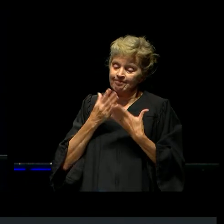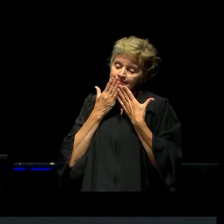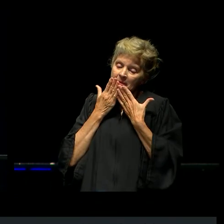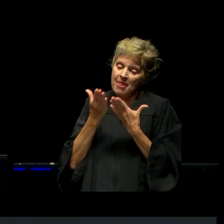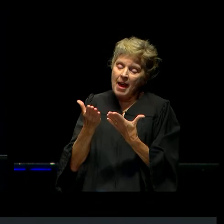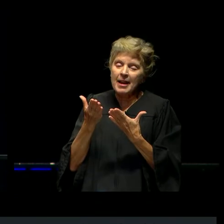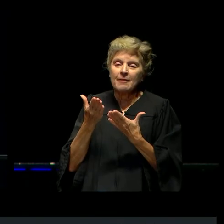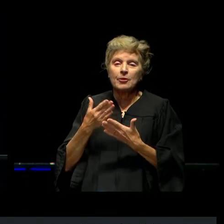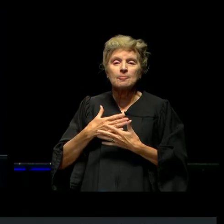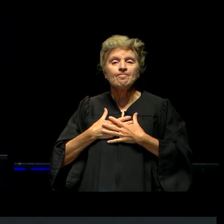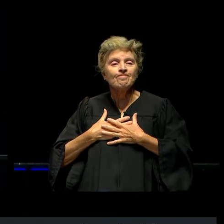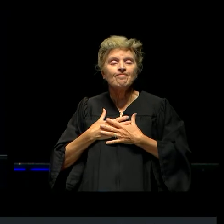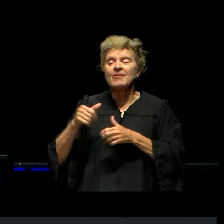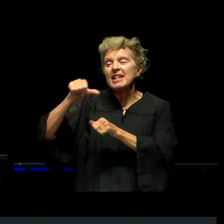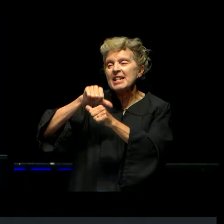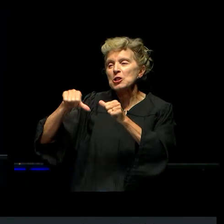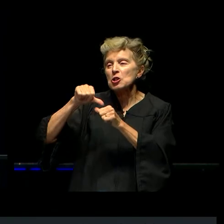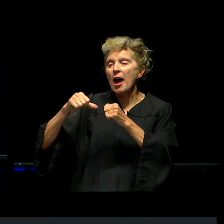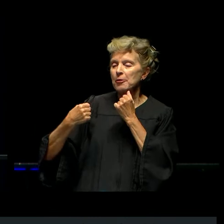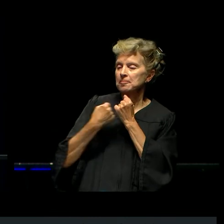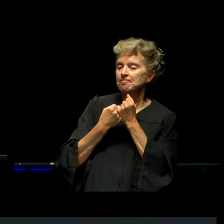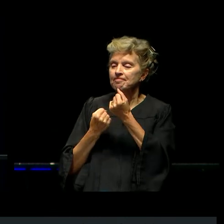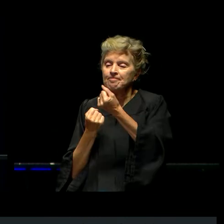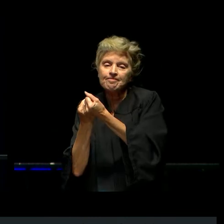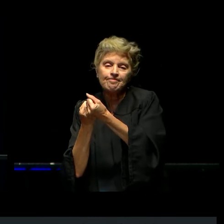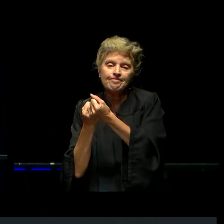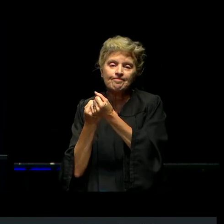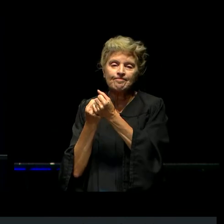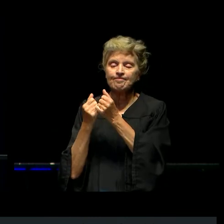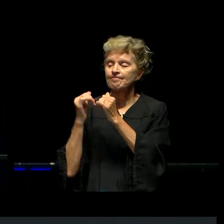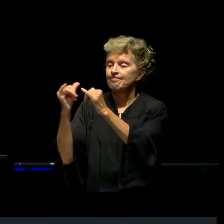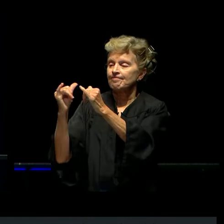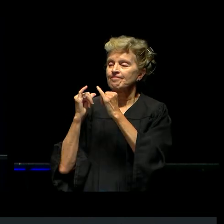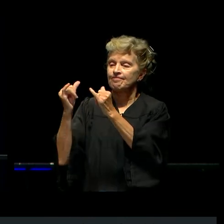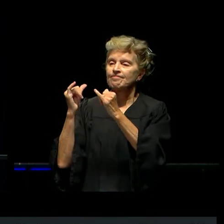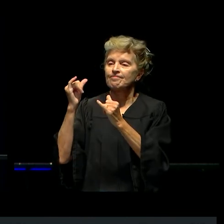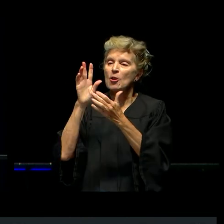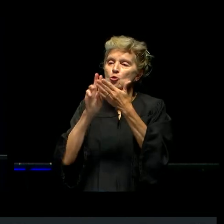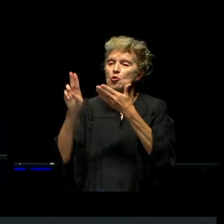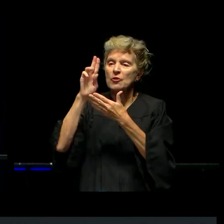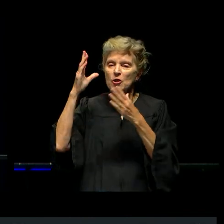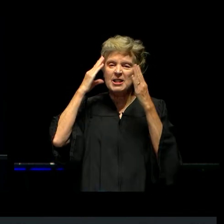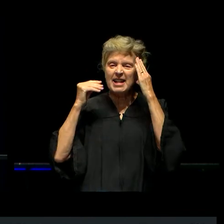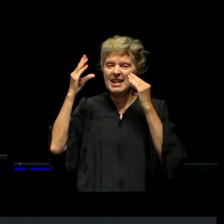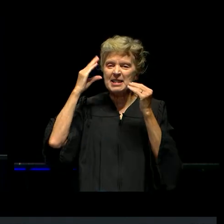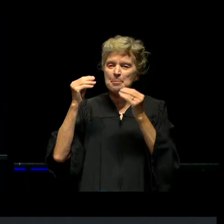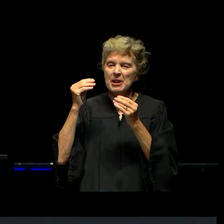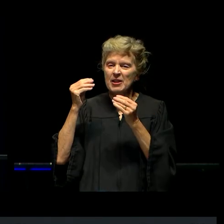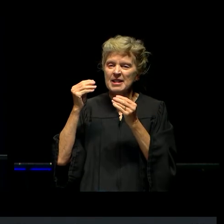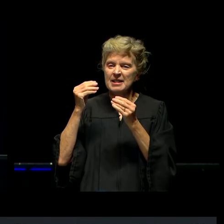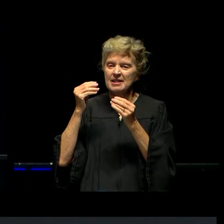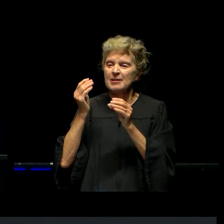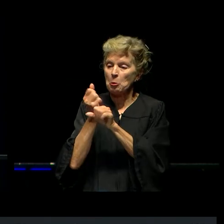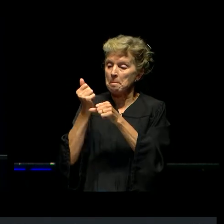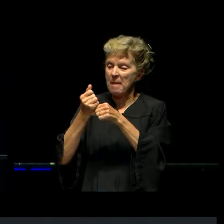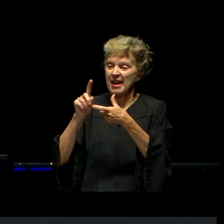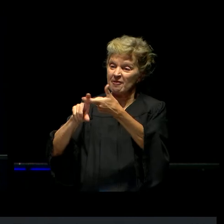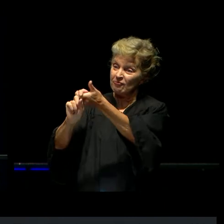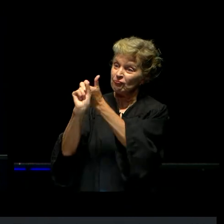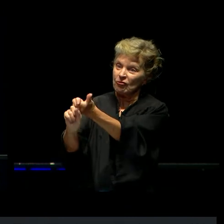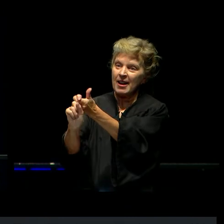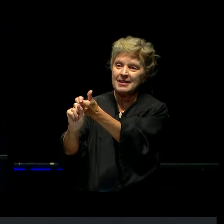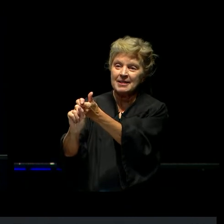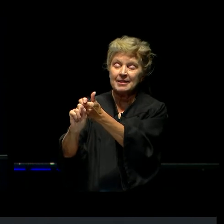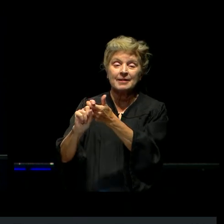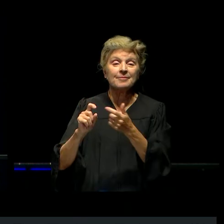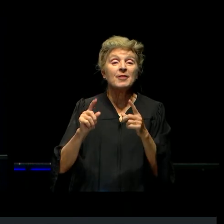other. You have shared the university experience that forges lasting friendships. Which brings us full